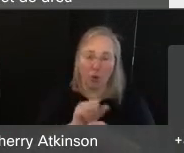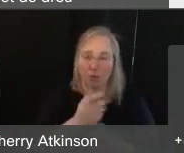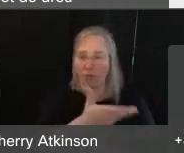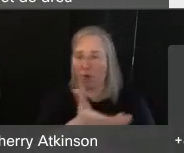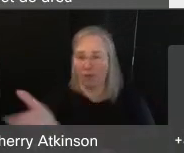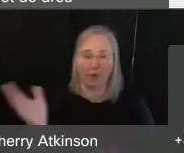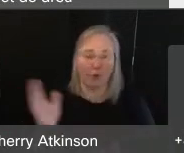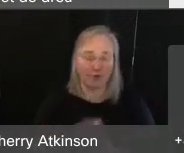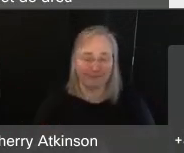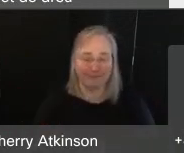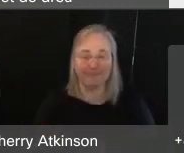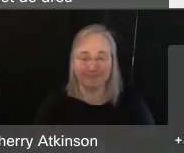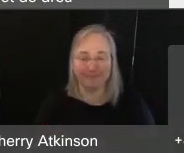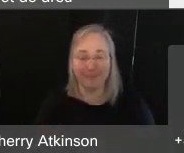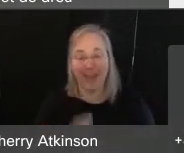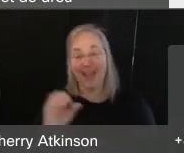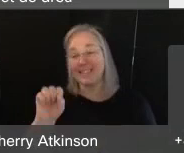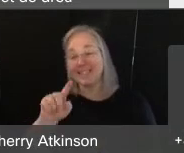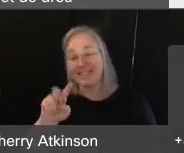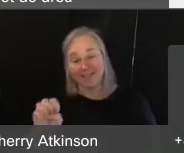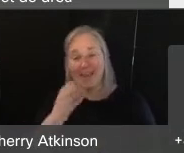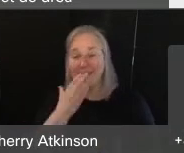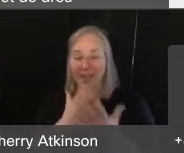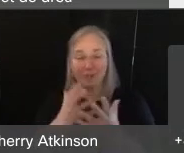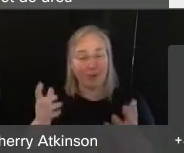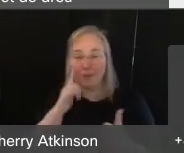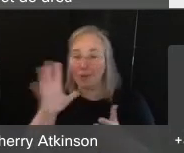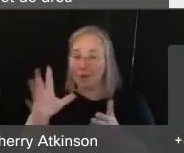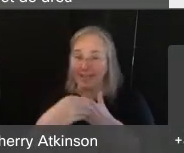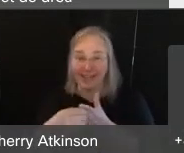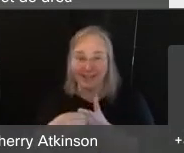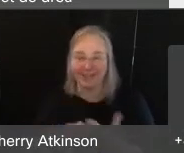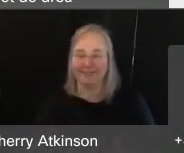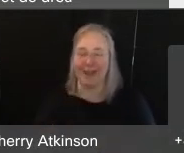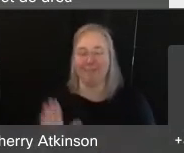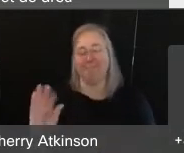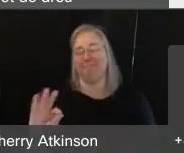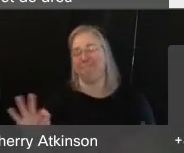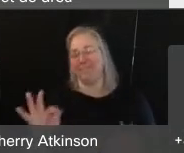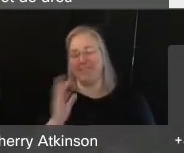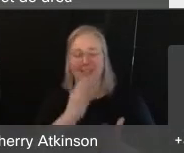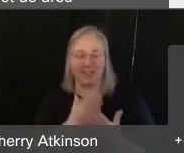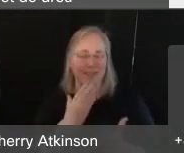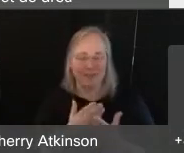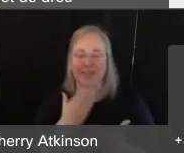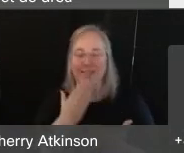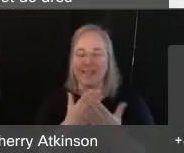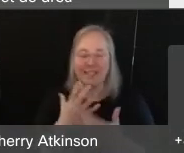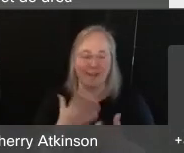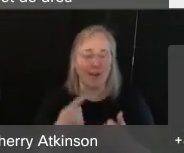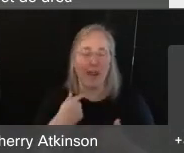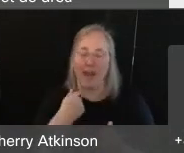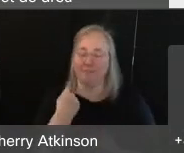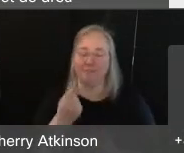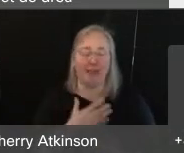you. And Steve, thank you so much for your leadership. No, I appreciate it. Thank you. Thanks, everybody. I've enjoyed it.